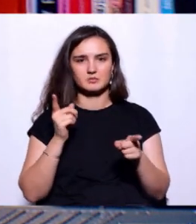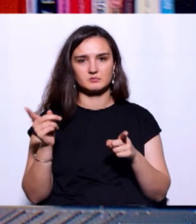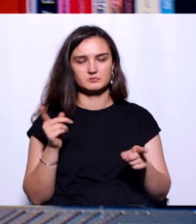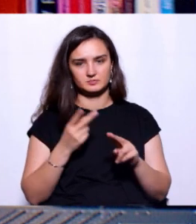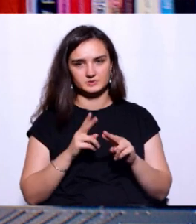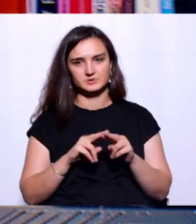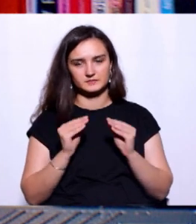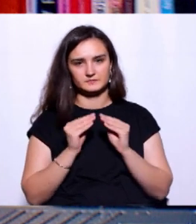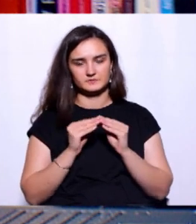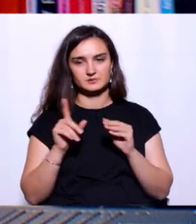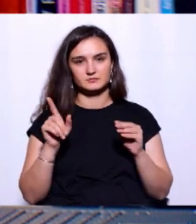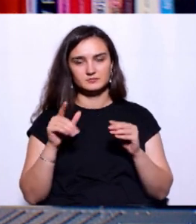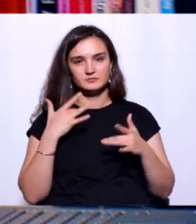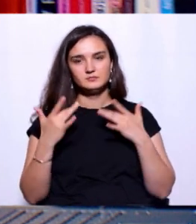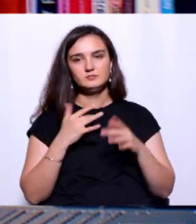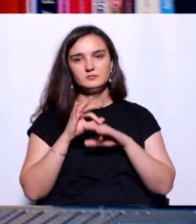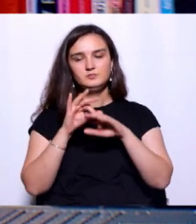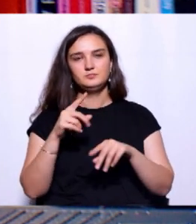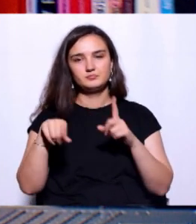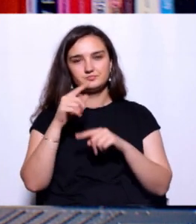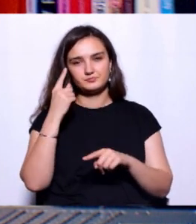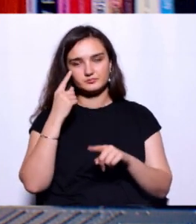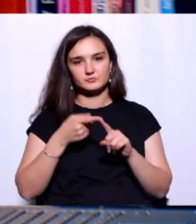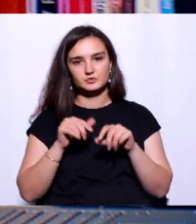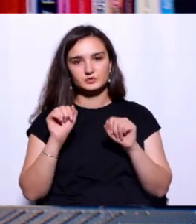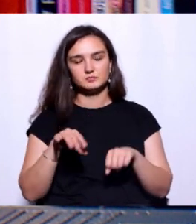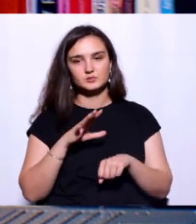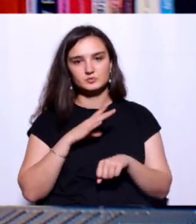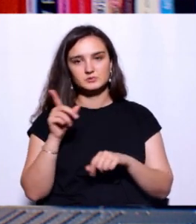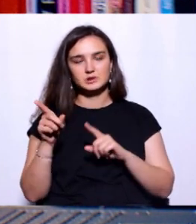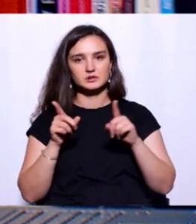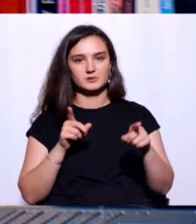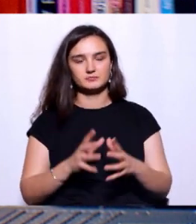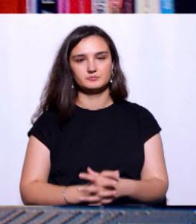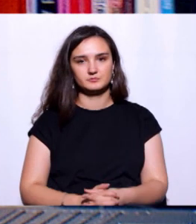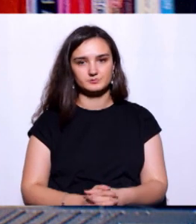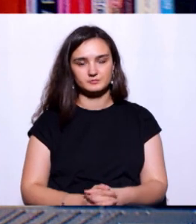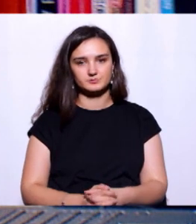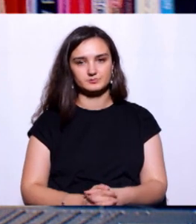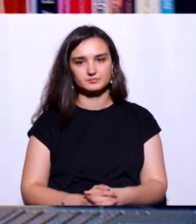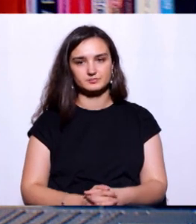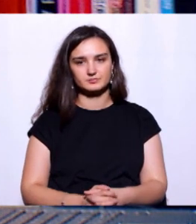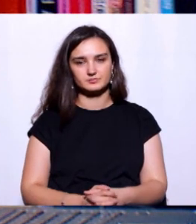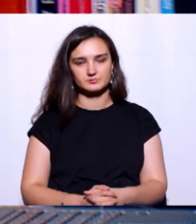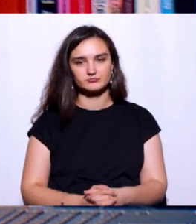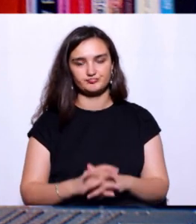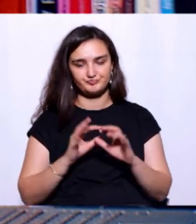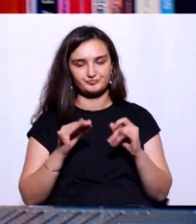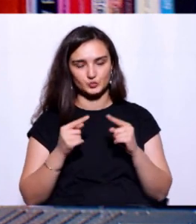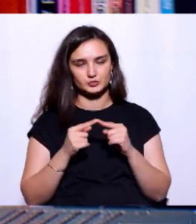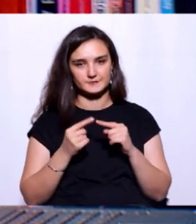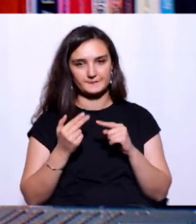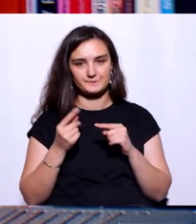to the cinema. Which one do you think it could be, they or them? Oh, that's exactly